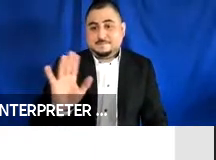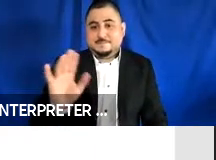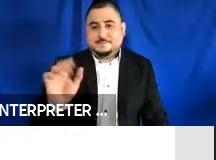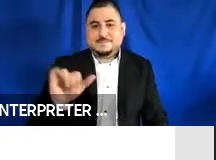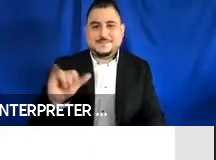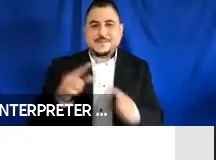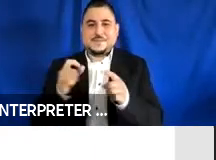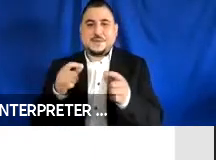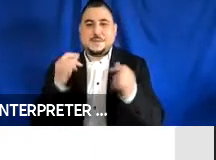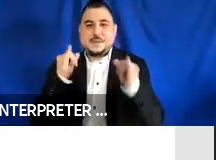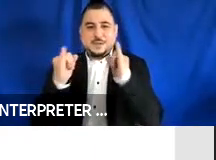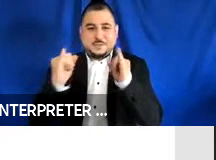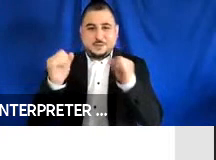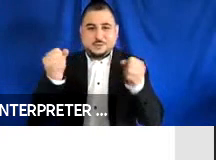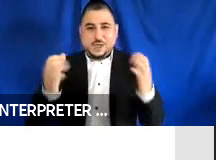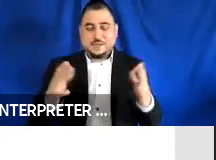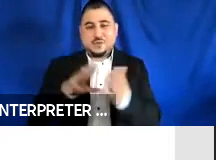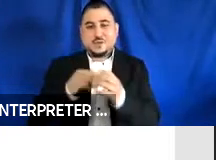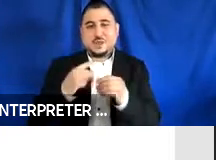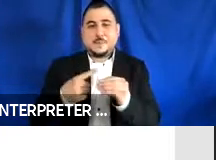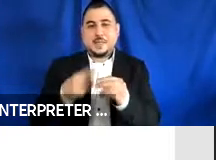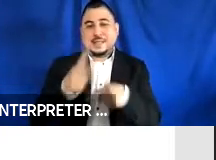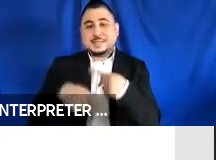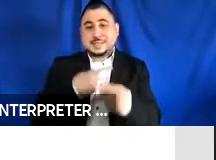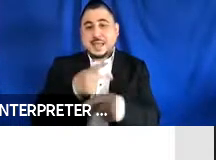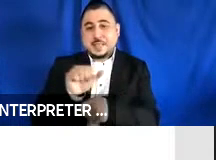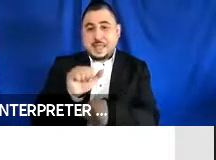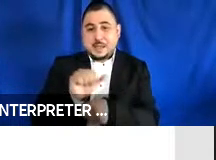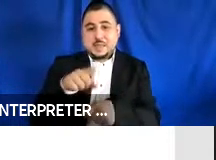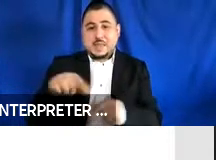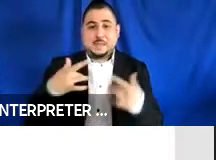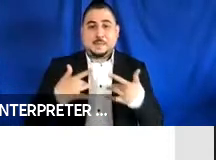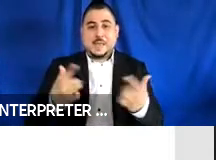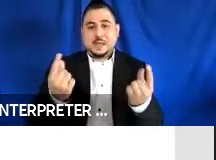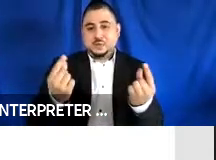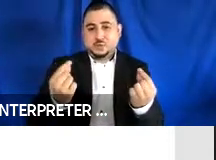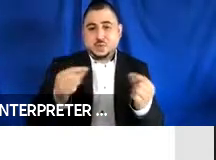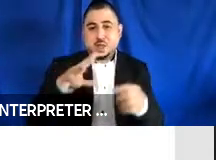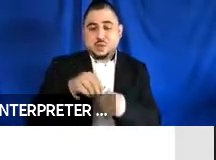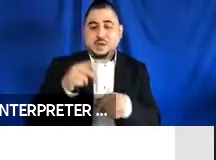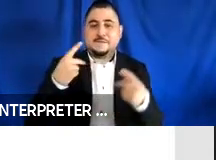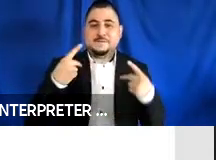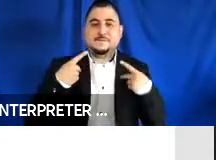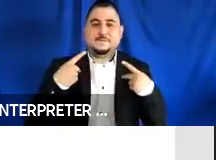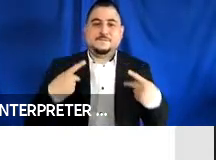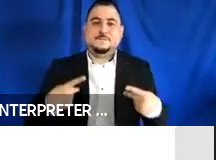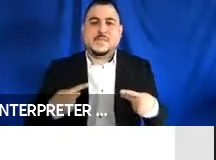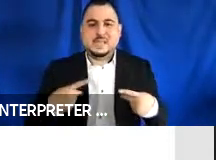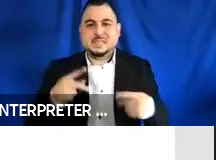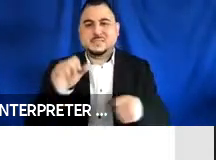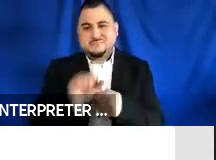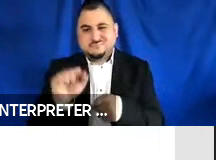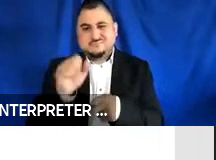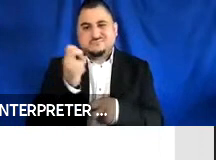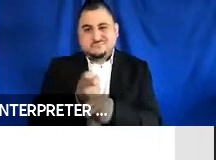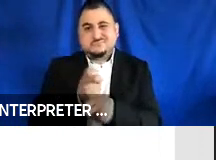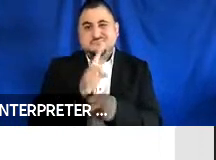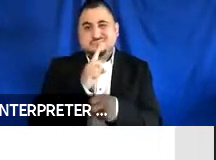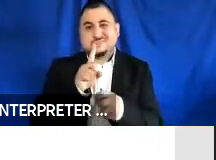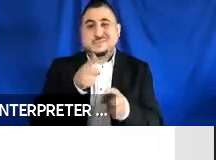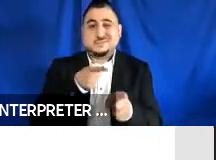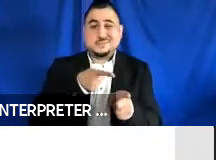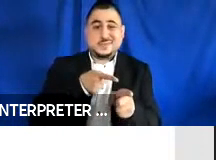we learn about the types of labor they perform, including physical labor that may be outside of